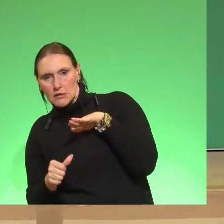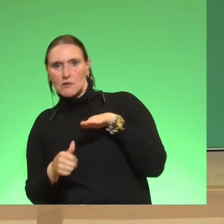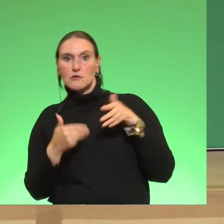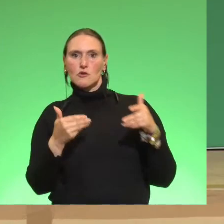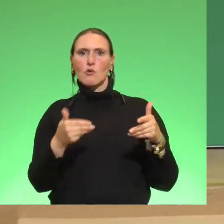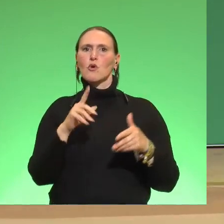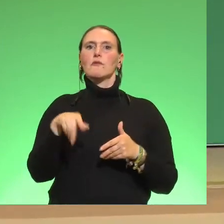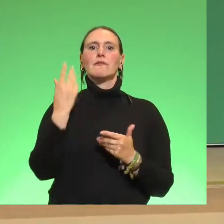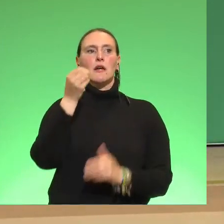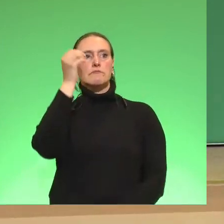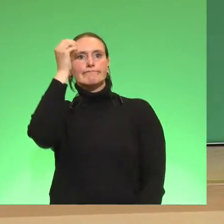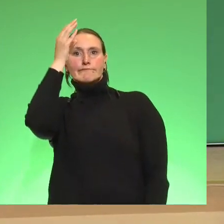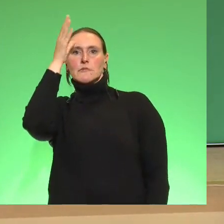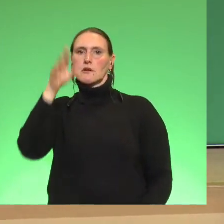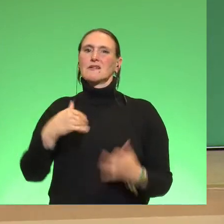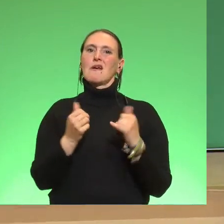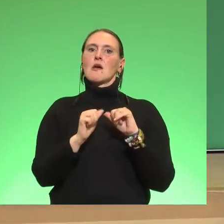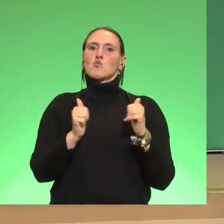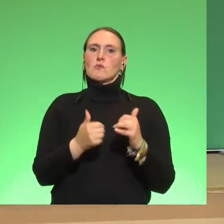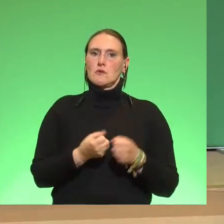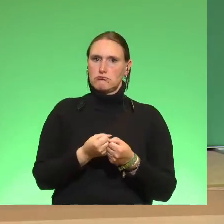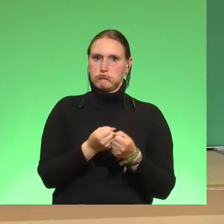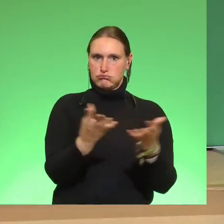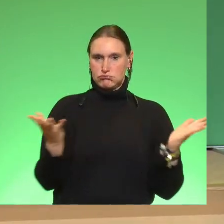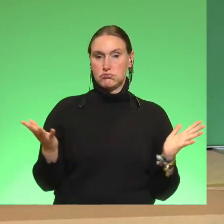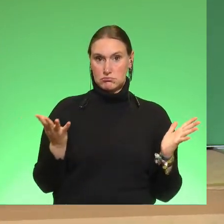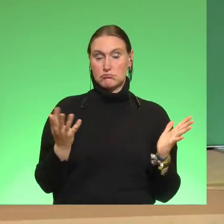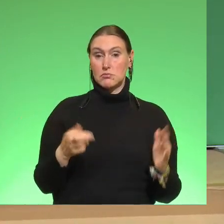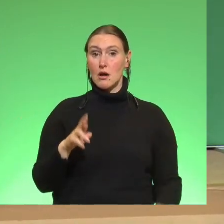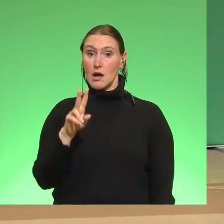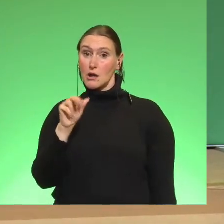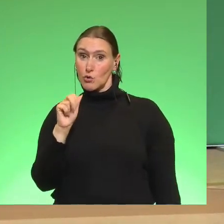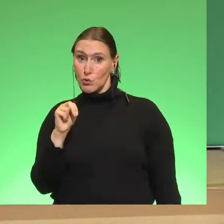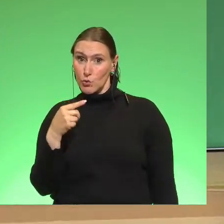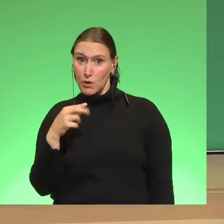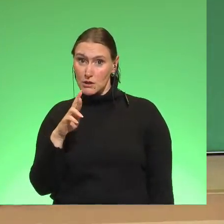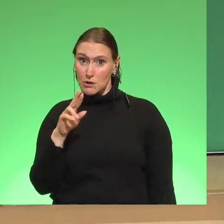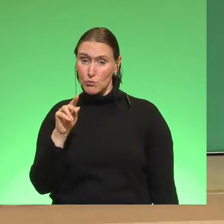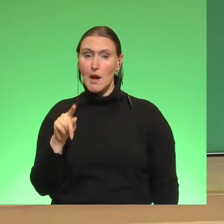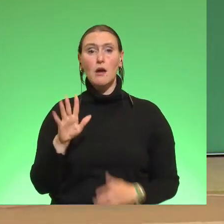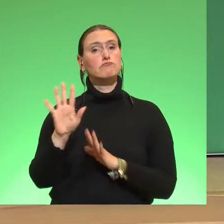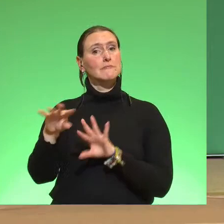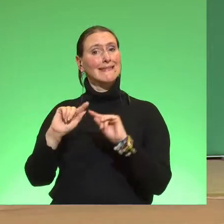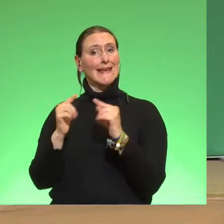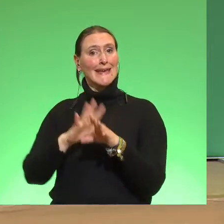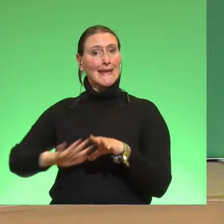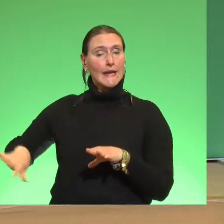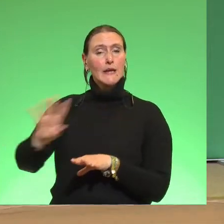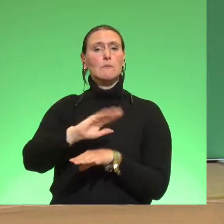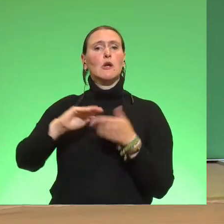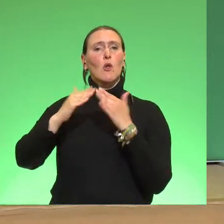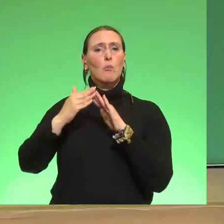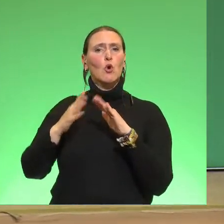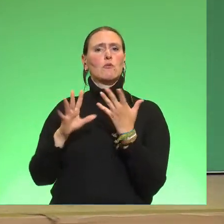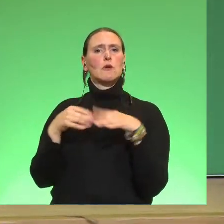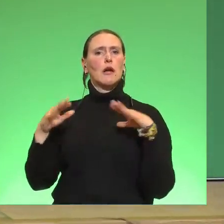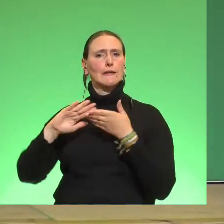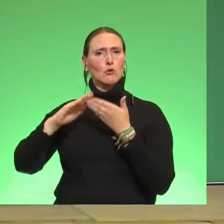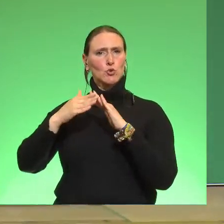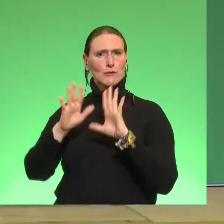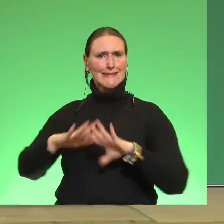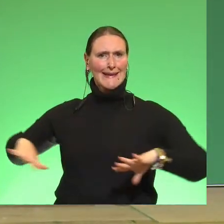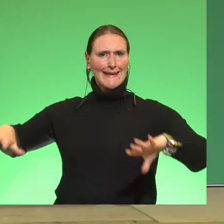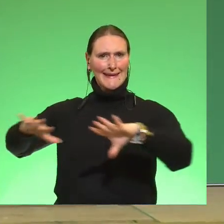of knowledge. But when Rangrupa and the artistic team and the Lumbung community show the preparedness